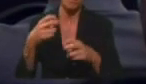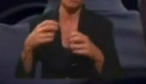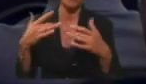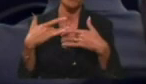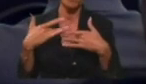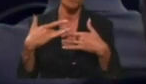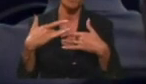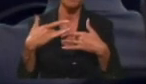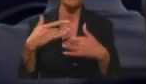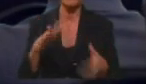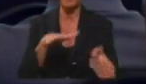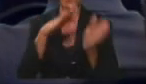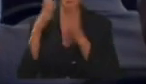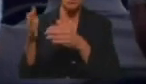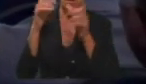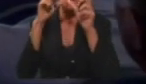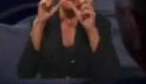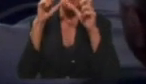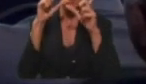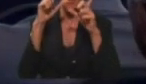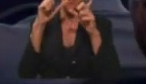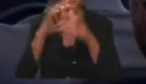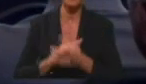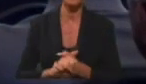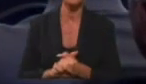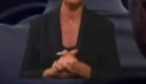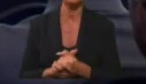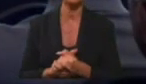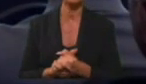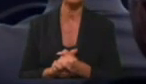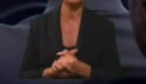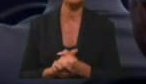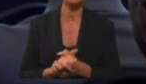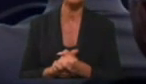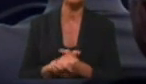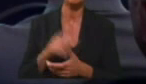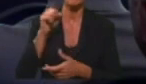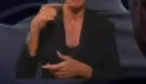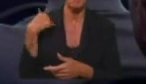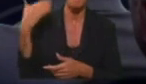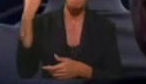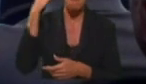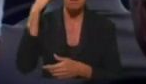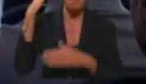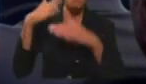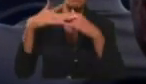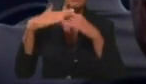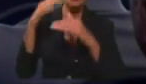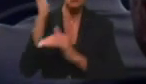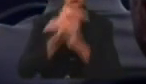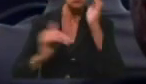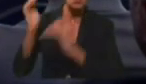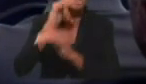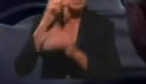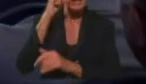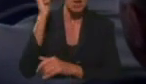Next slide, please. So, of course, down there, we were living near the Zako Pianga, where you can see such scenes